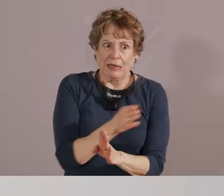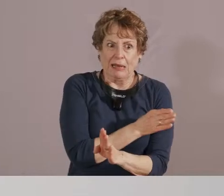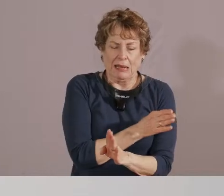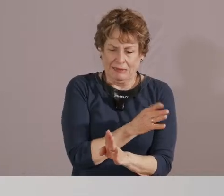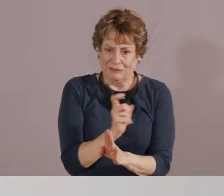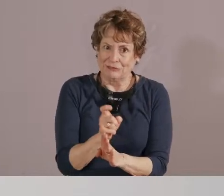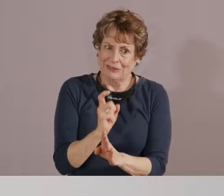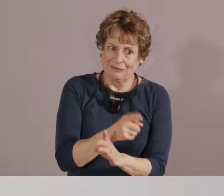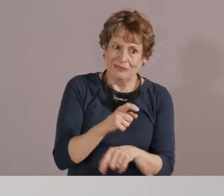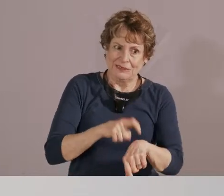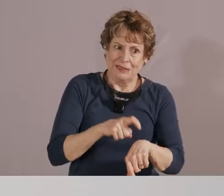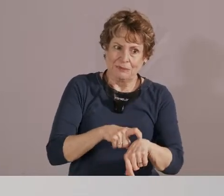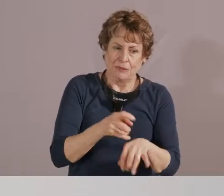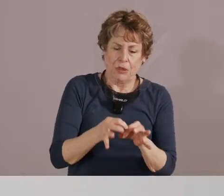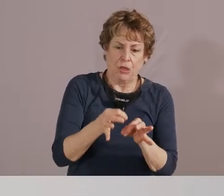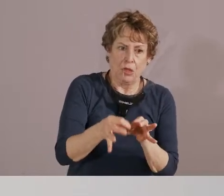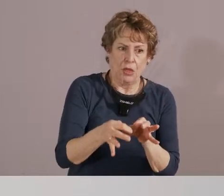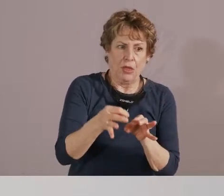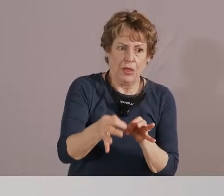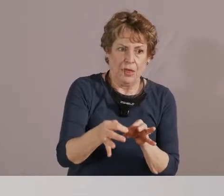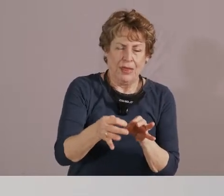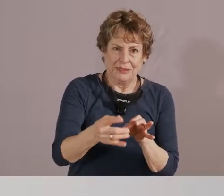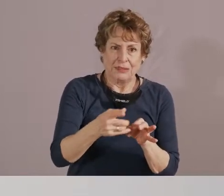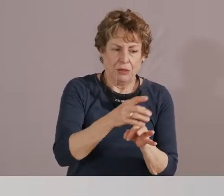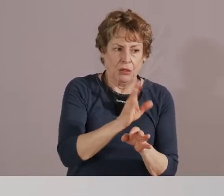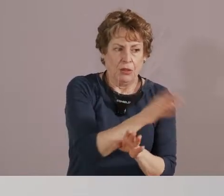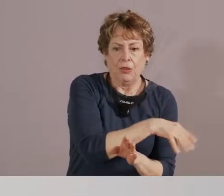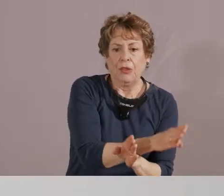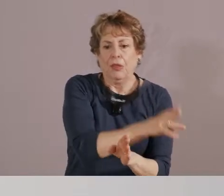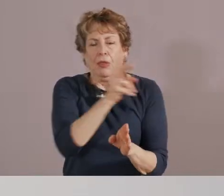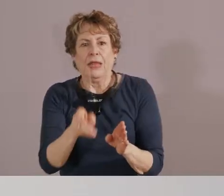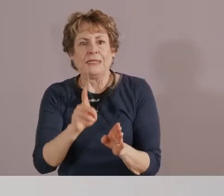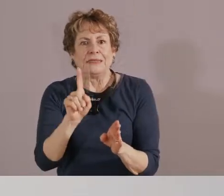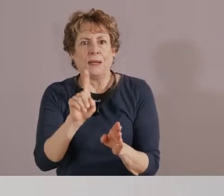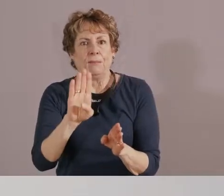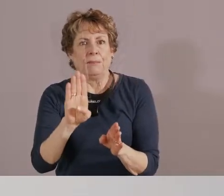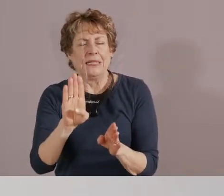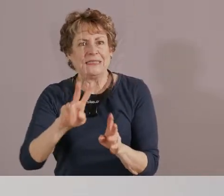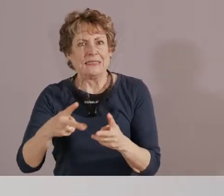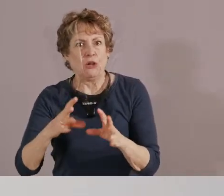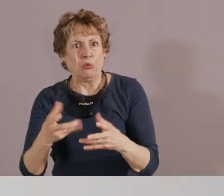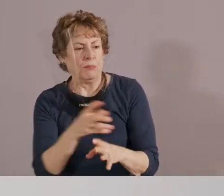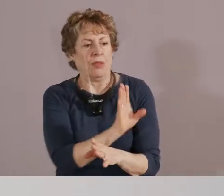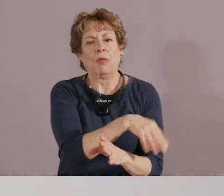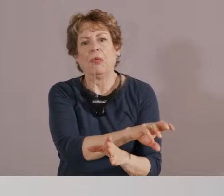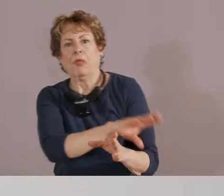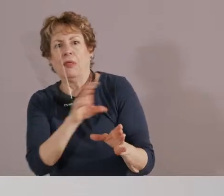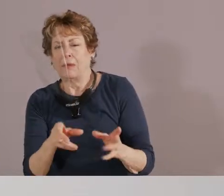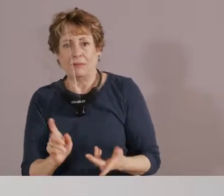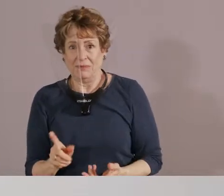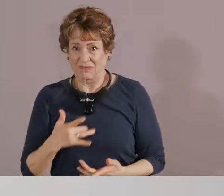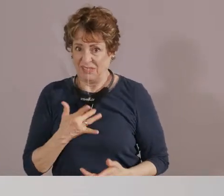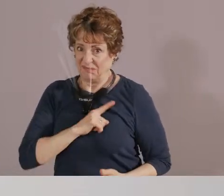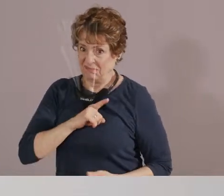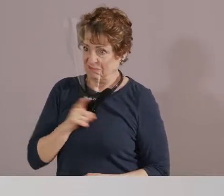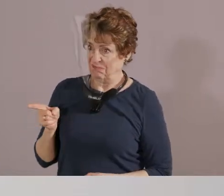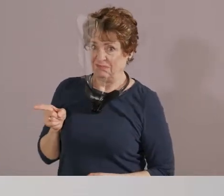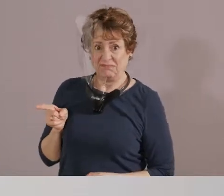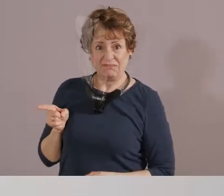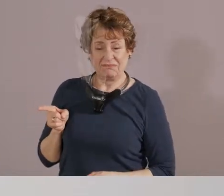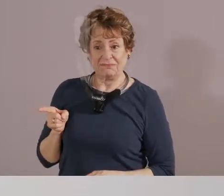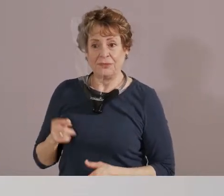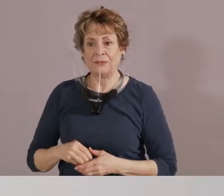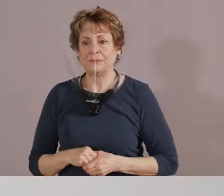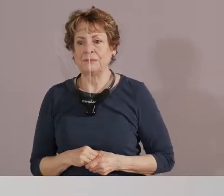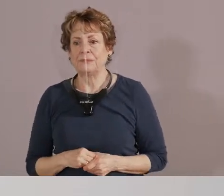skilled nursing facilities. And we were not aware that they could have started that earlier. So we're trying to get them as much